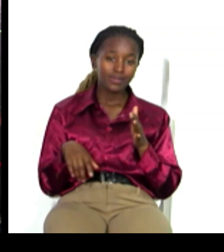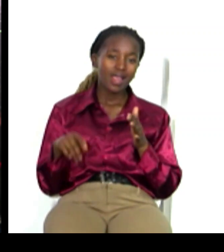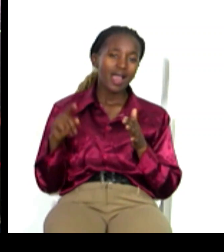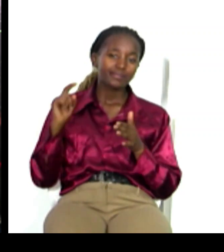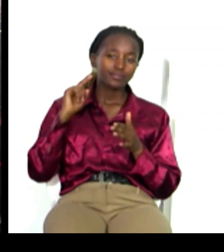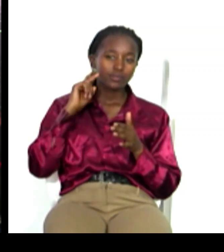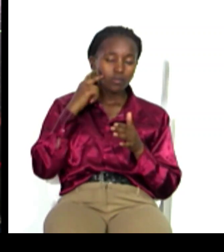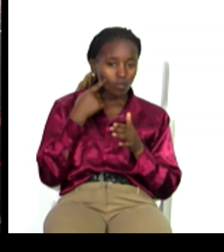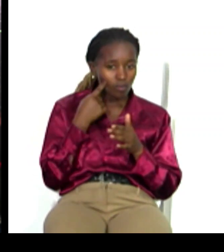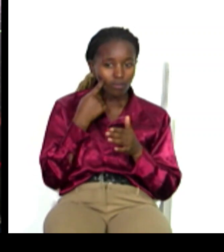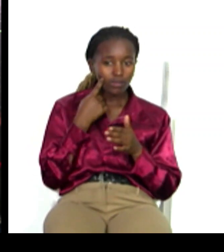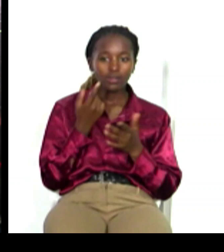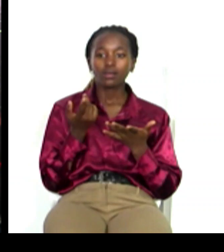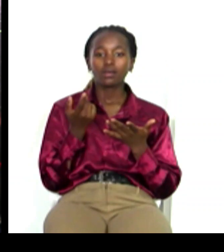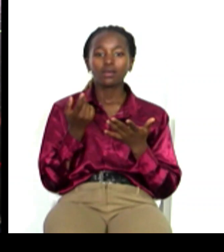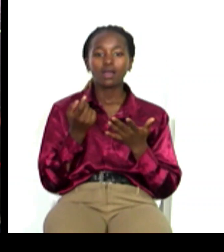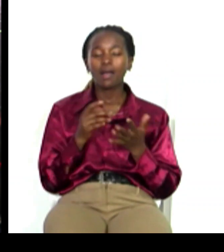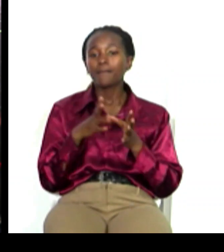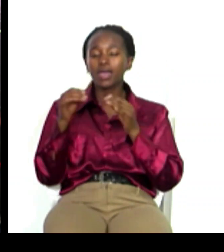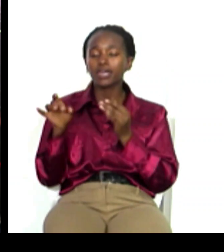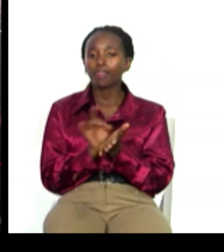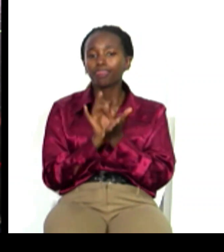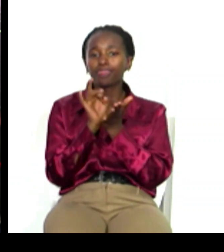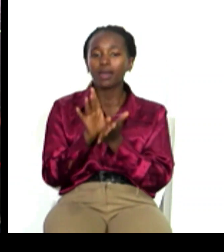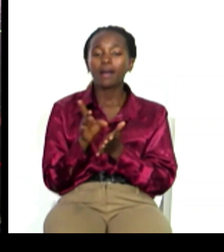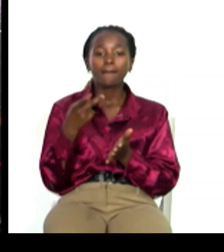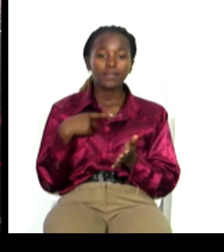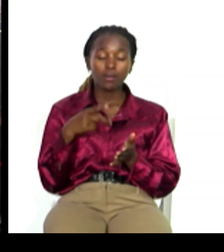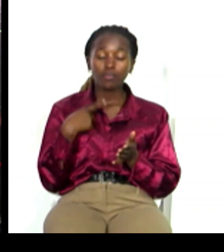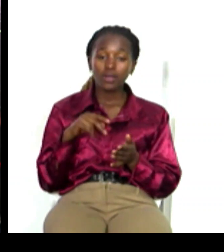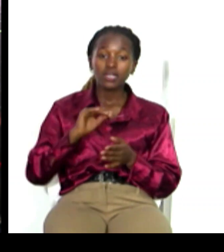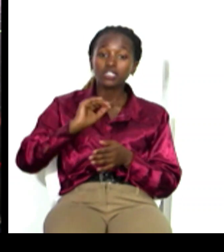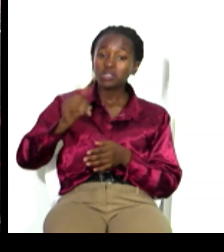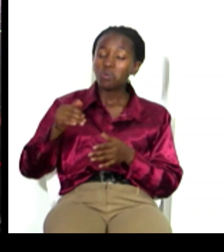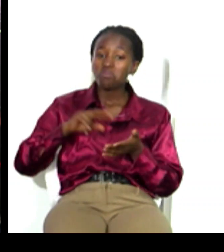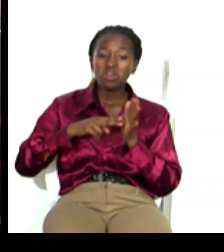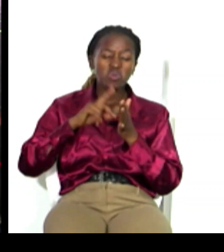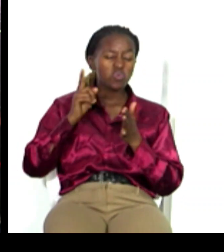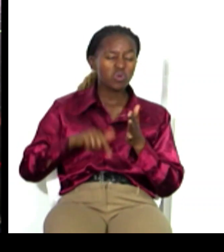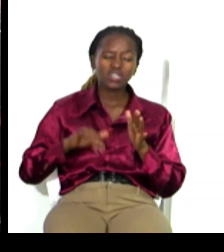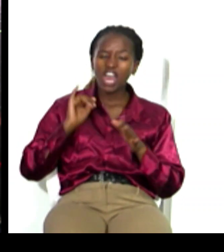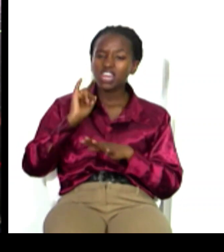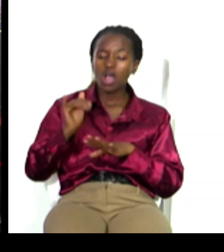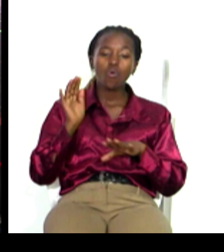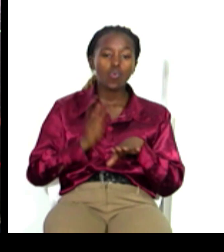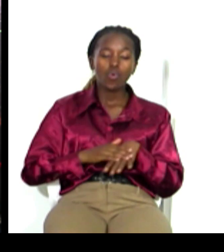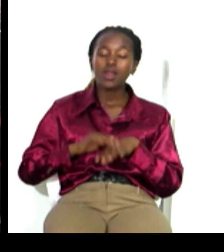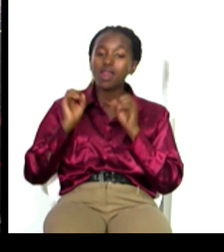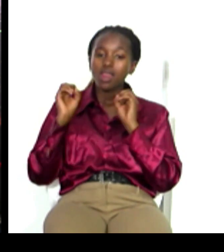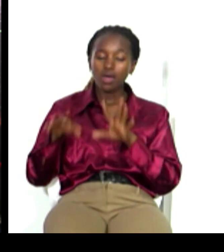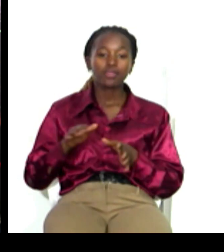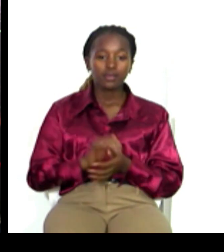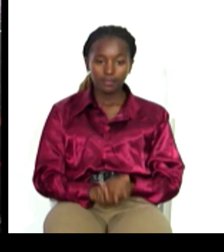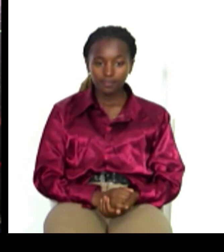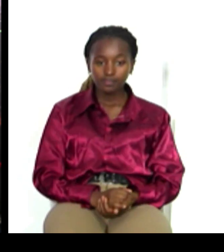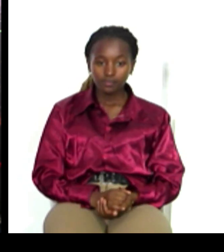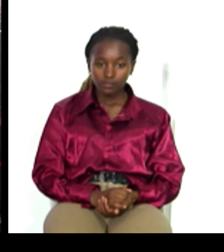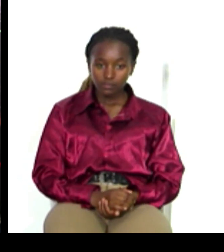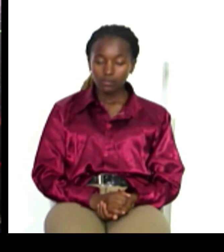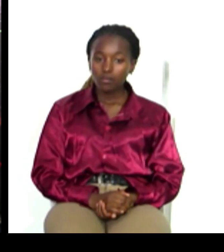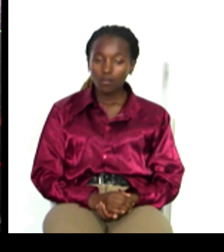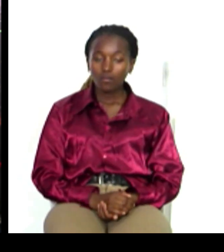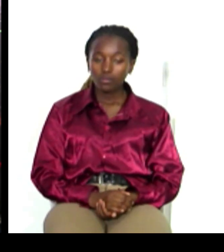umeona venye amepiga watu vita pale kwa town. People don't want Sakaja. Right now watu wanapiga Sakaja pale vita vinoma. Kuona